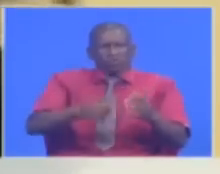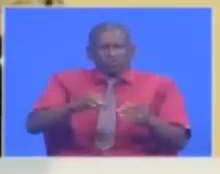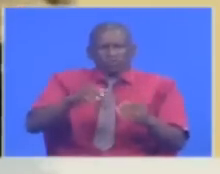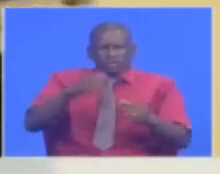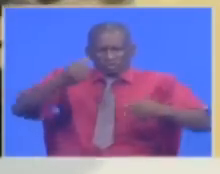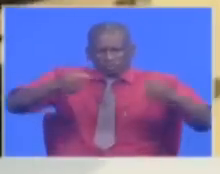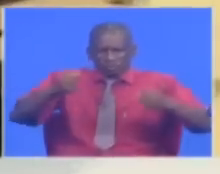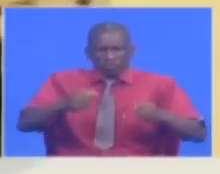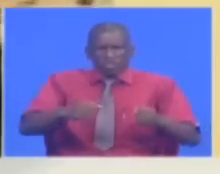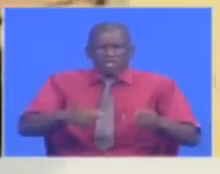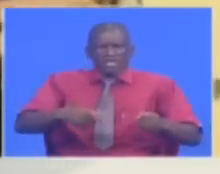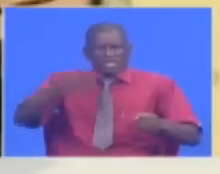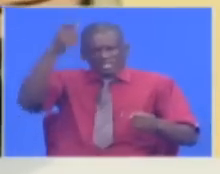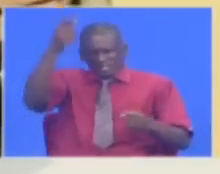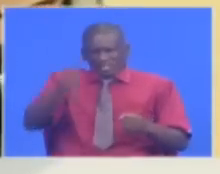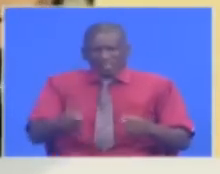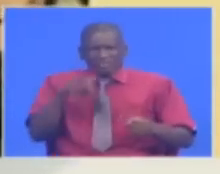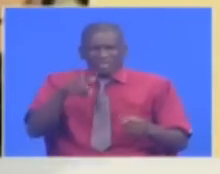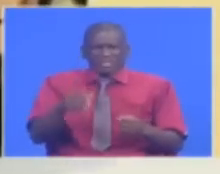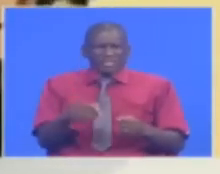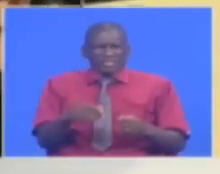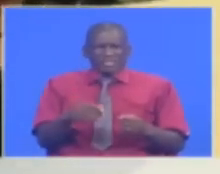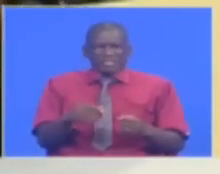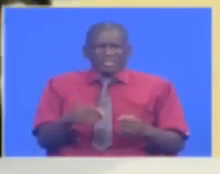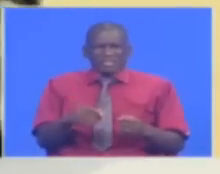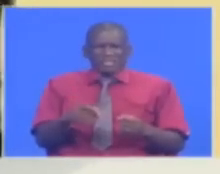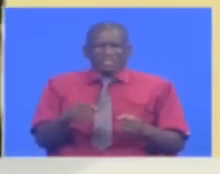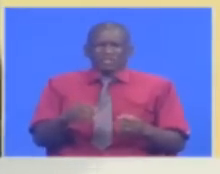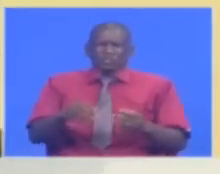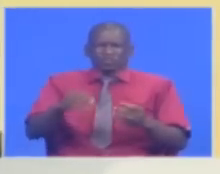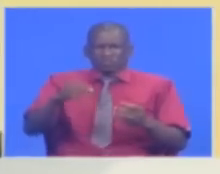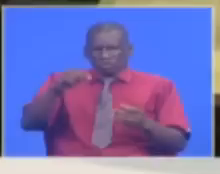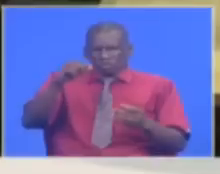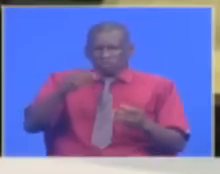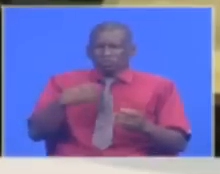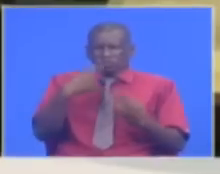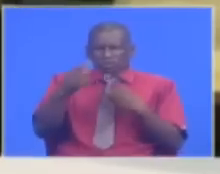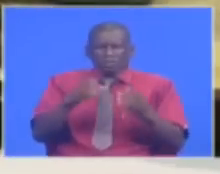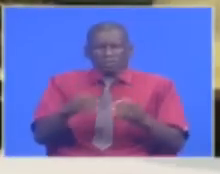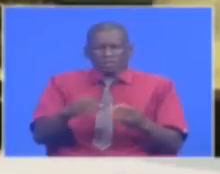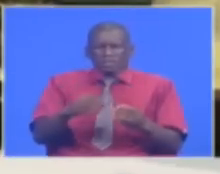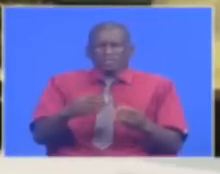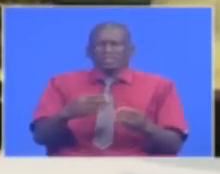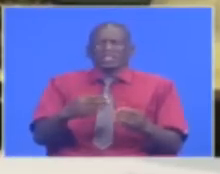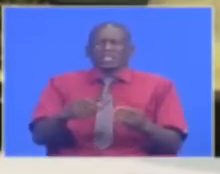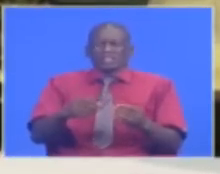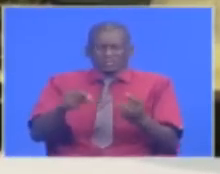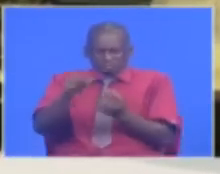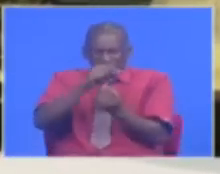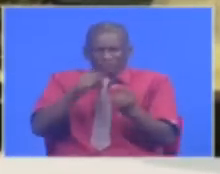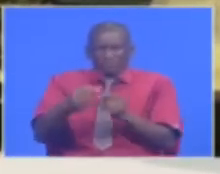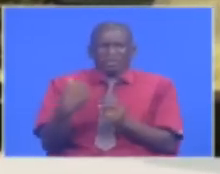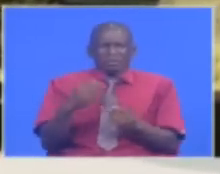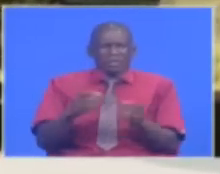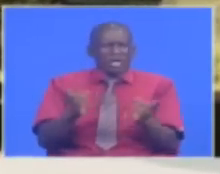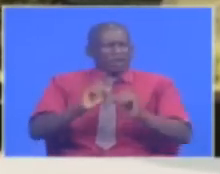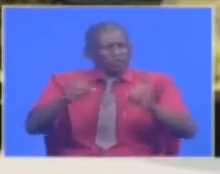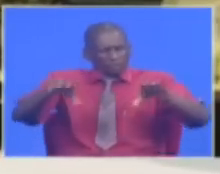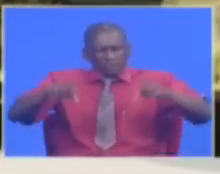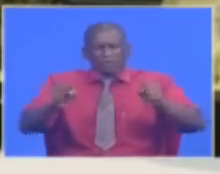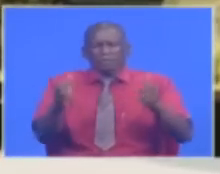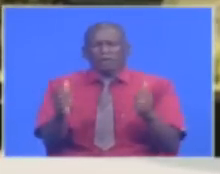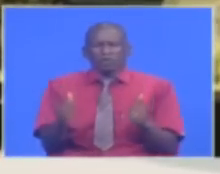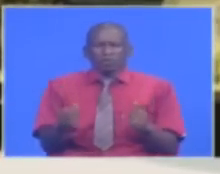to justify his reluctance to state a fixed figure. And it has not been booked yet. We